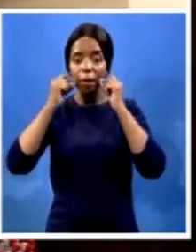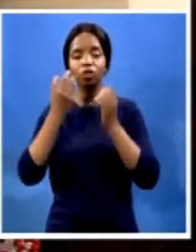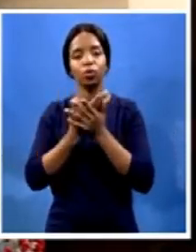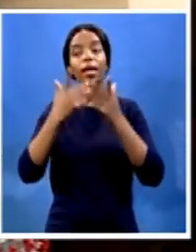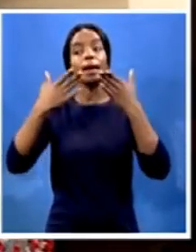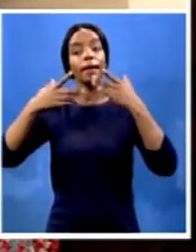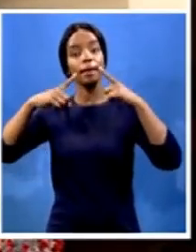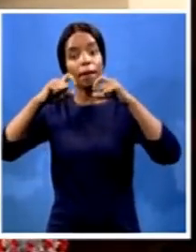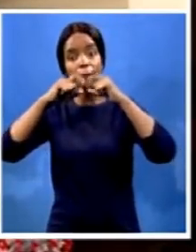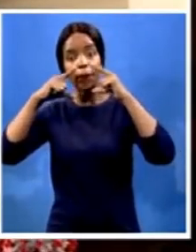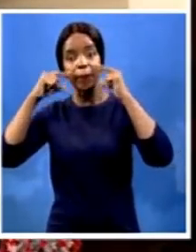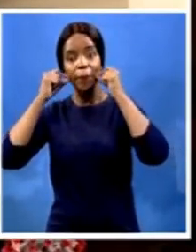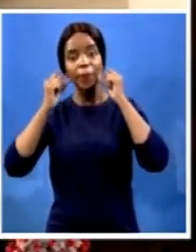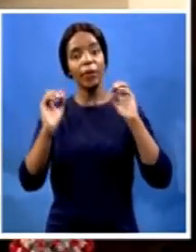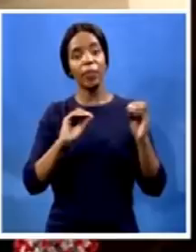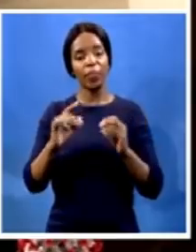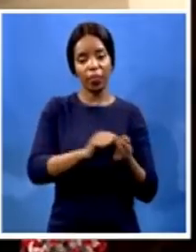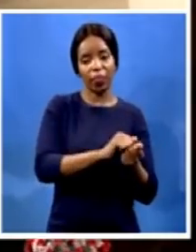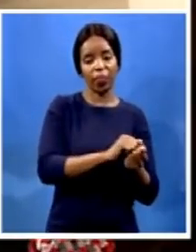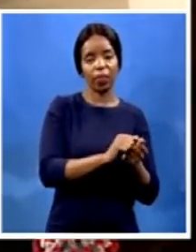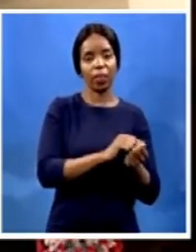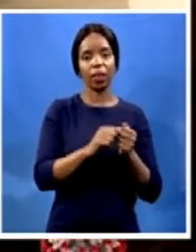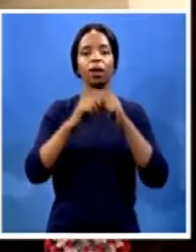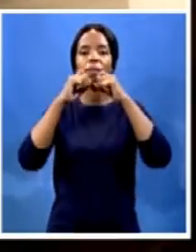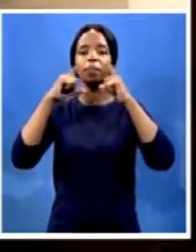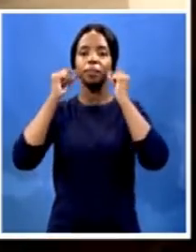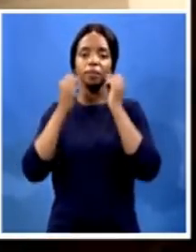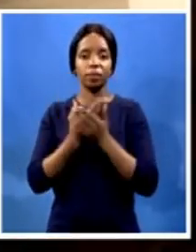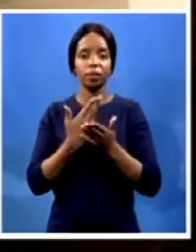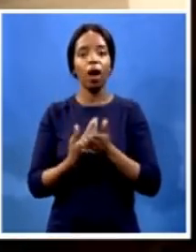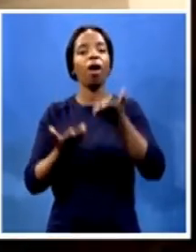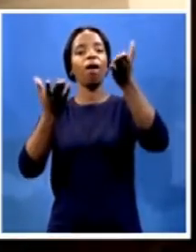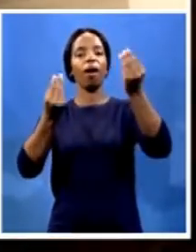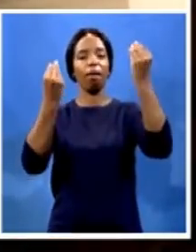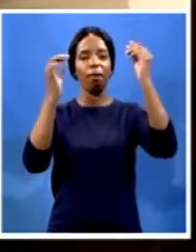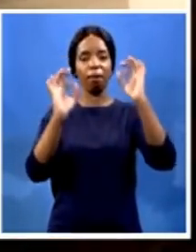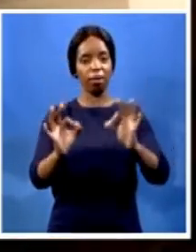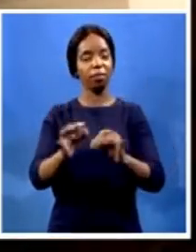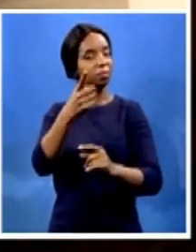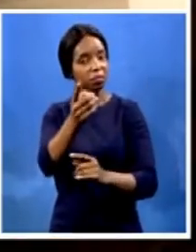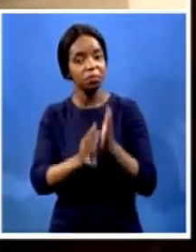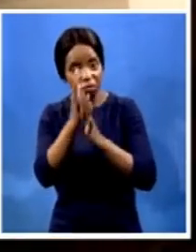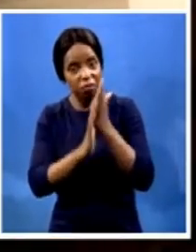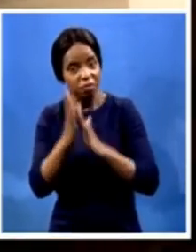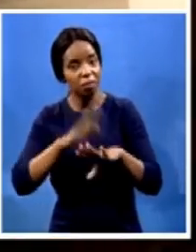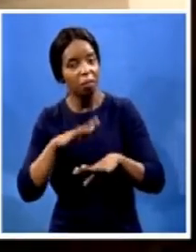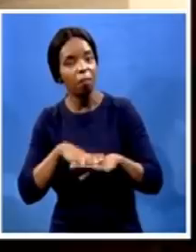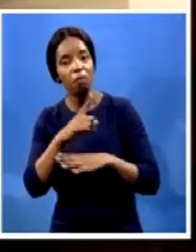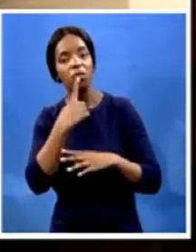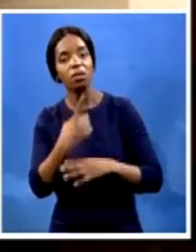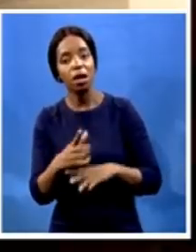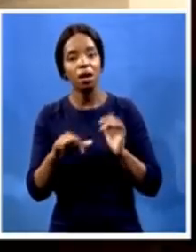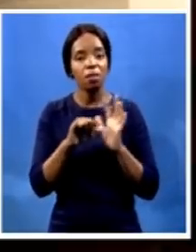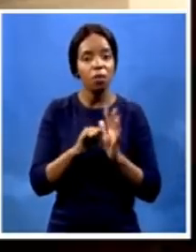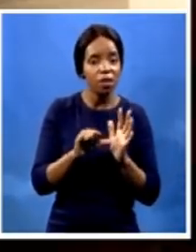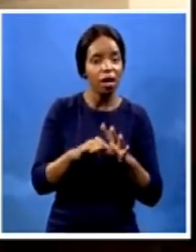back on the line. Doc, just go back to your point. You were talking about the importance of it and how you make it and where you're distributing it to. Yeah,